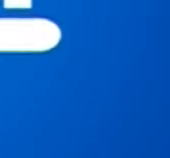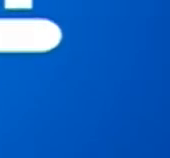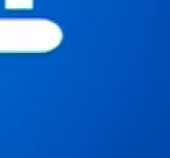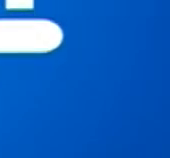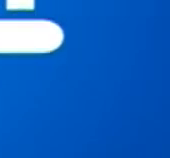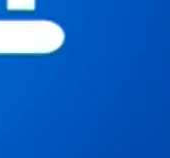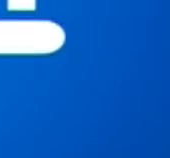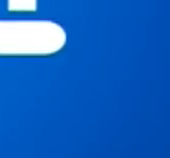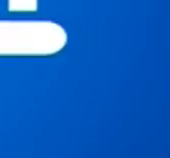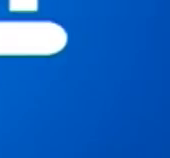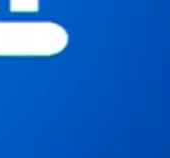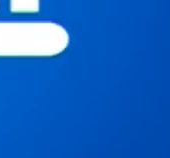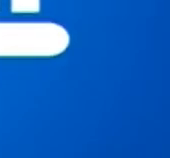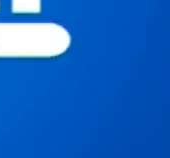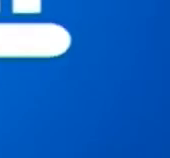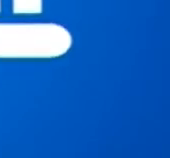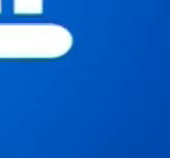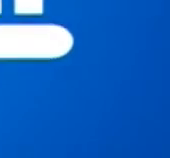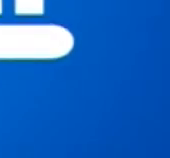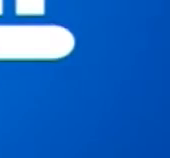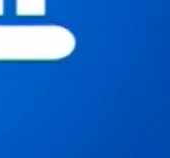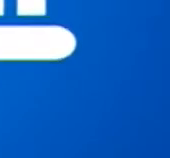differently.